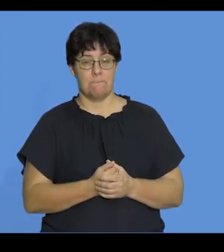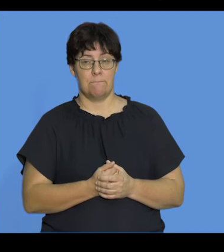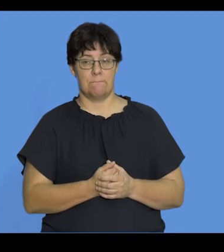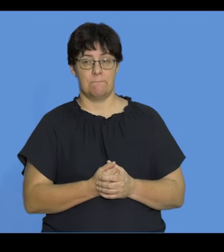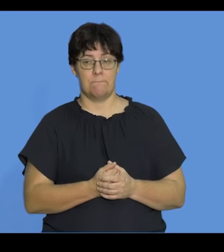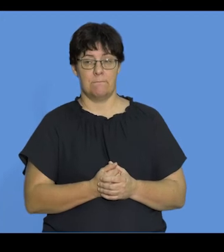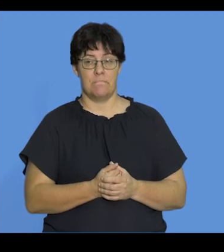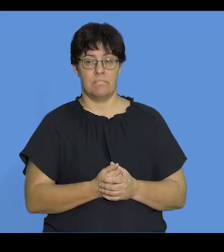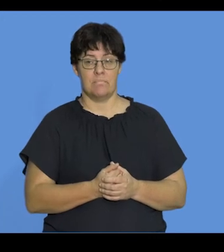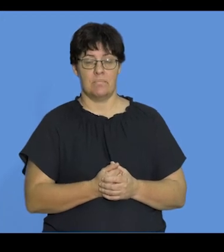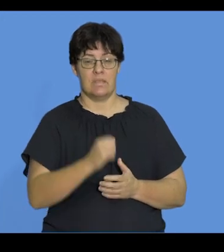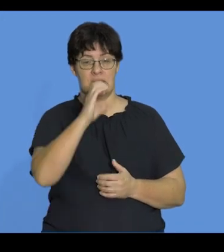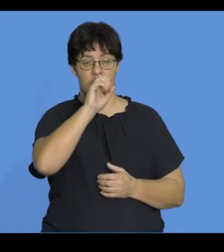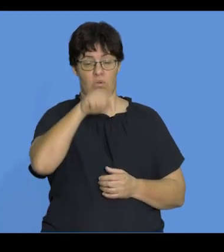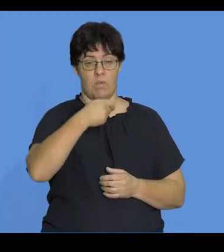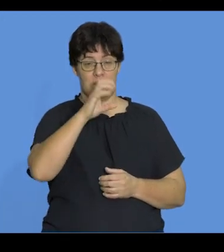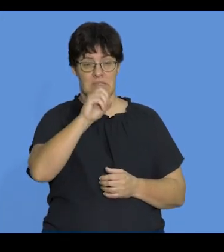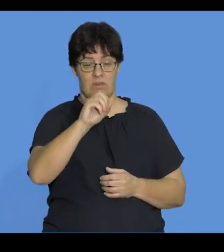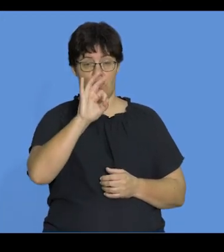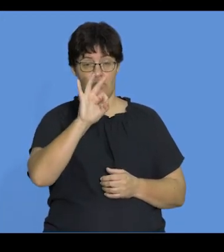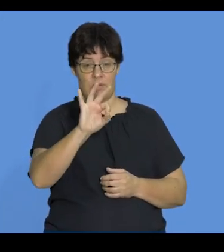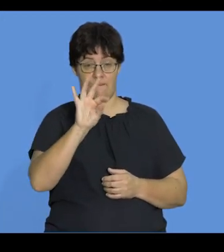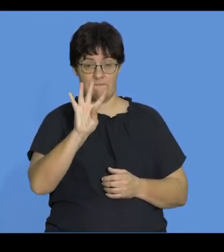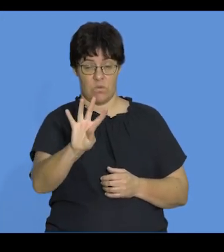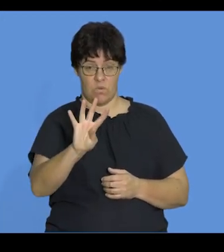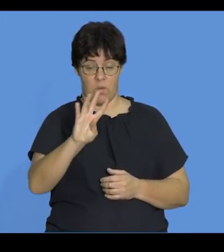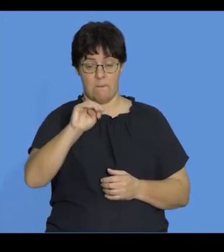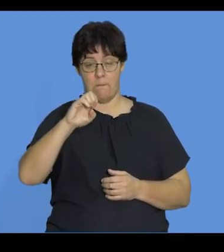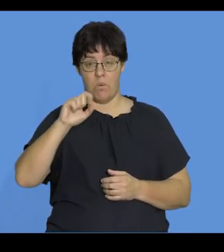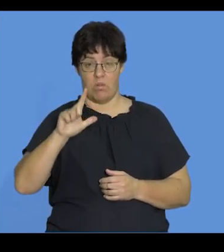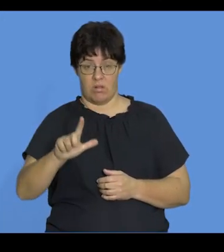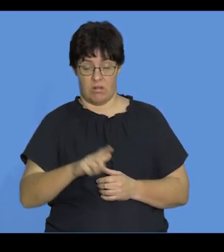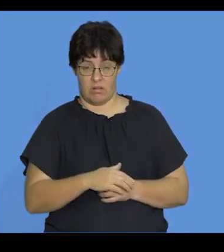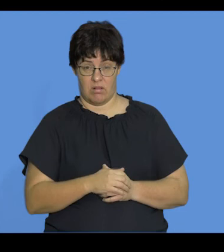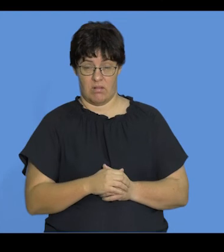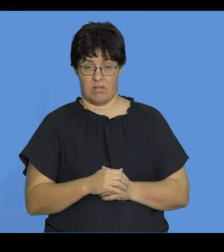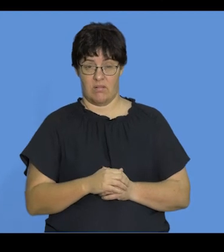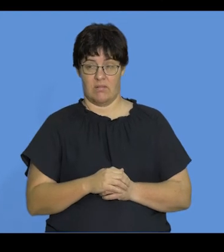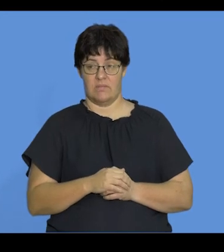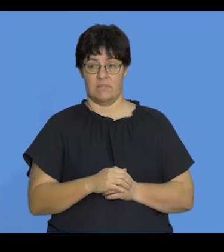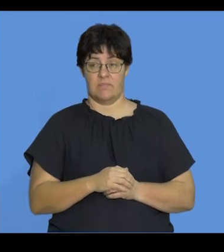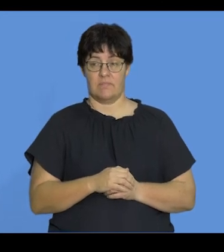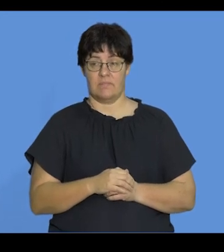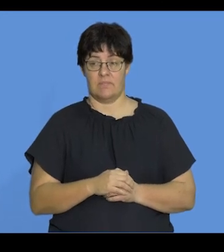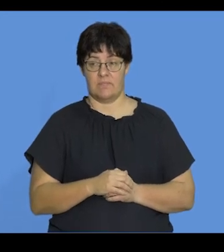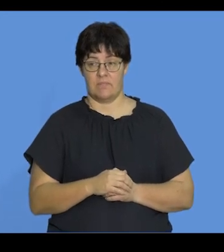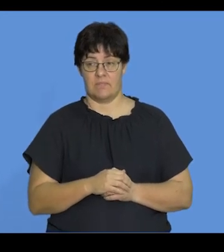us as a decimal fraction 0.034 moles, right? So this is